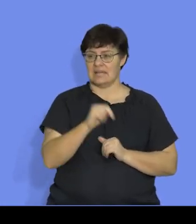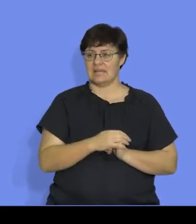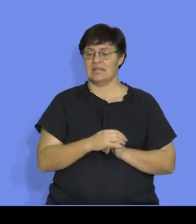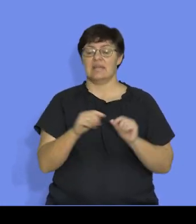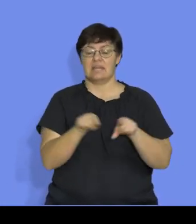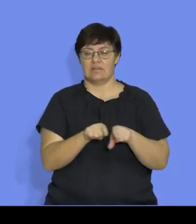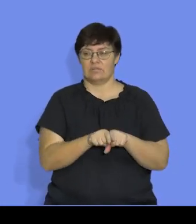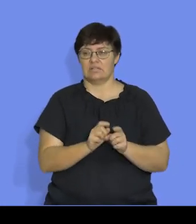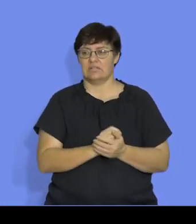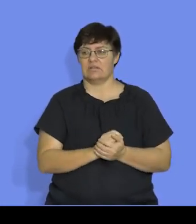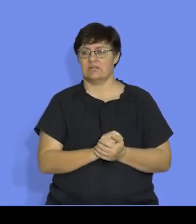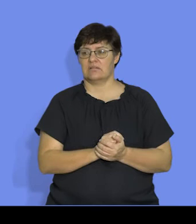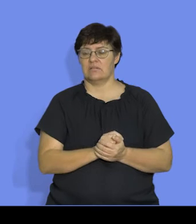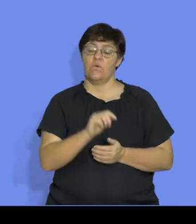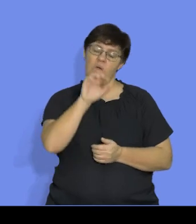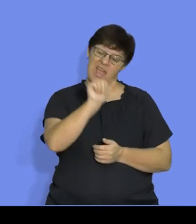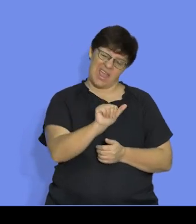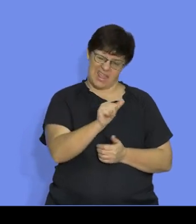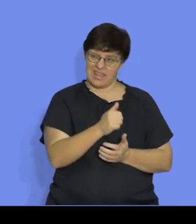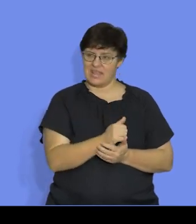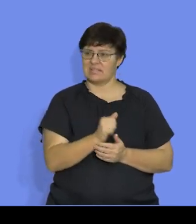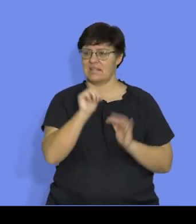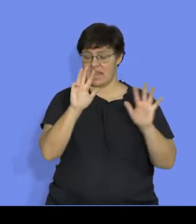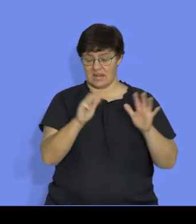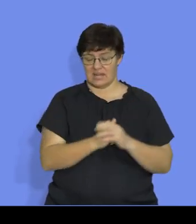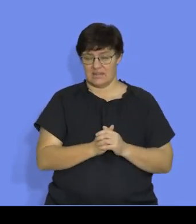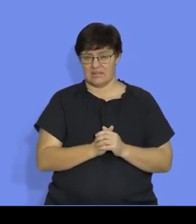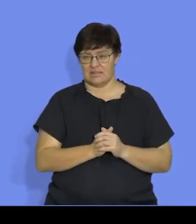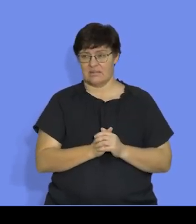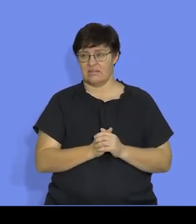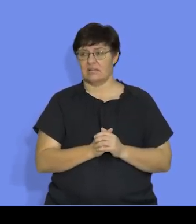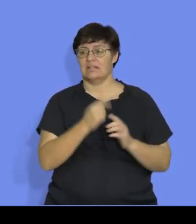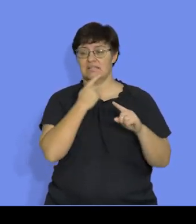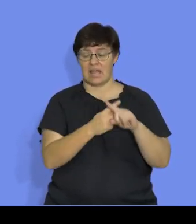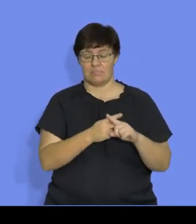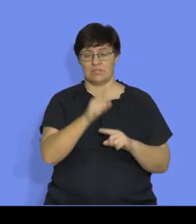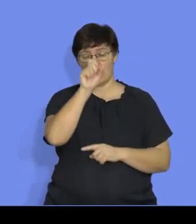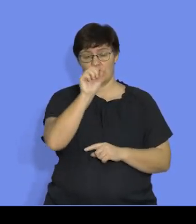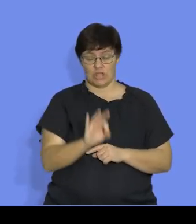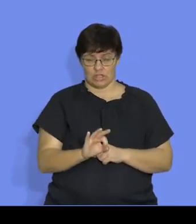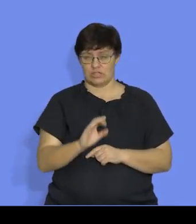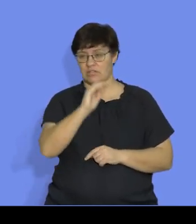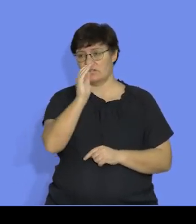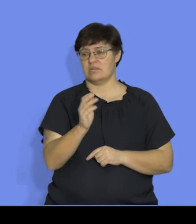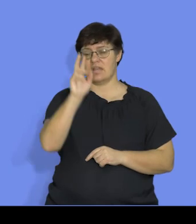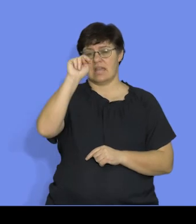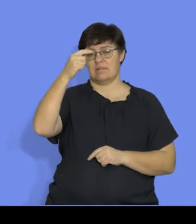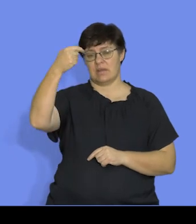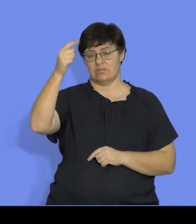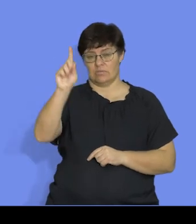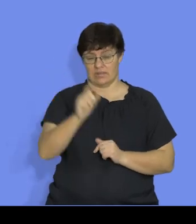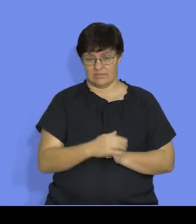to n, or A, which is 9, times a third to the power of